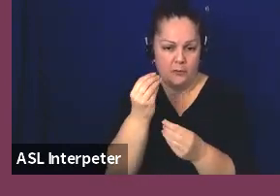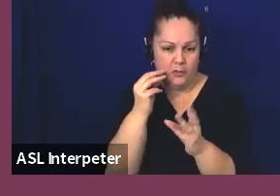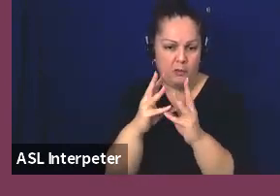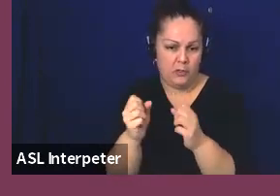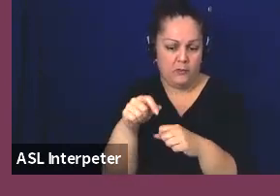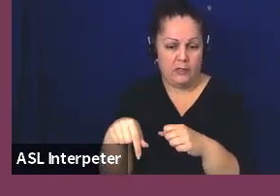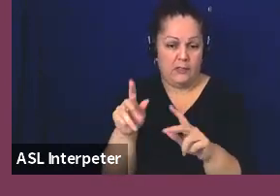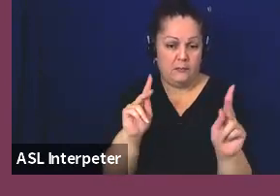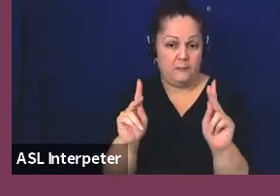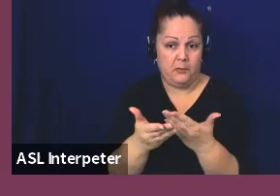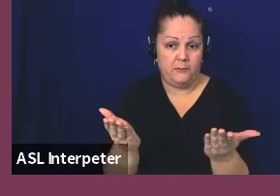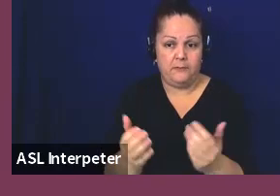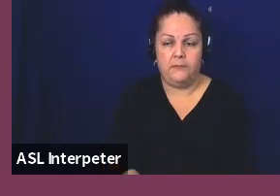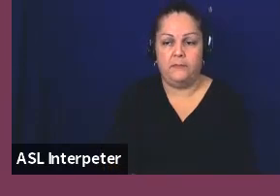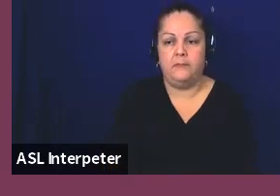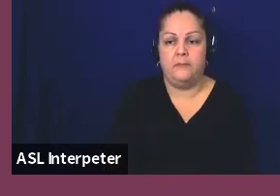audience.